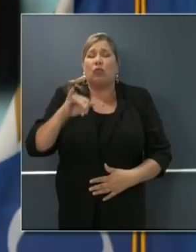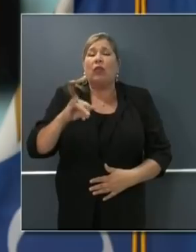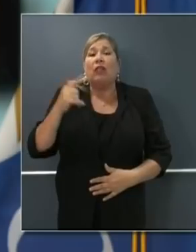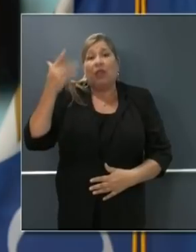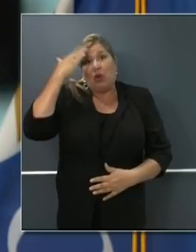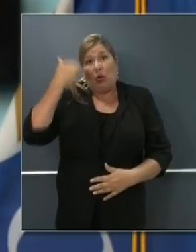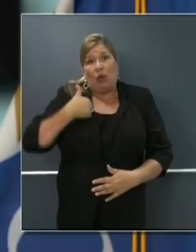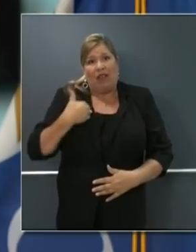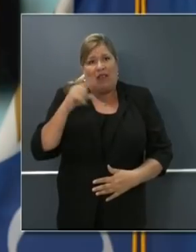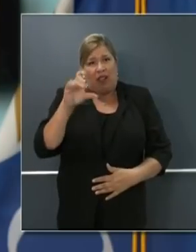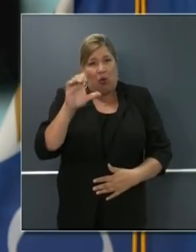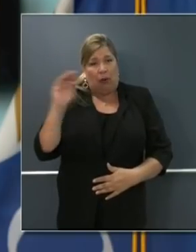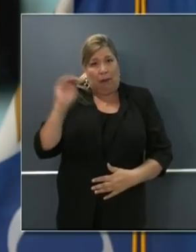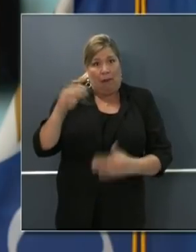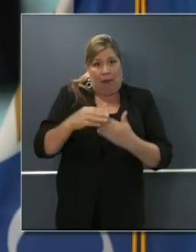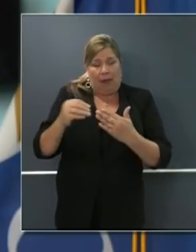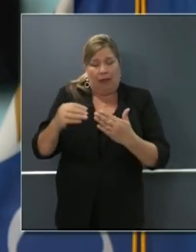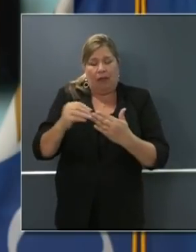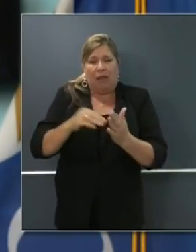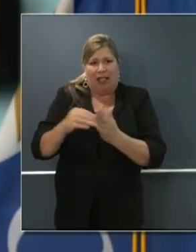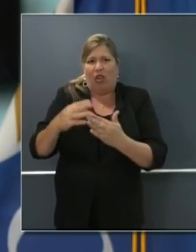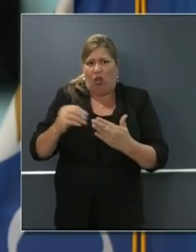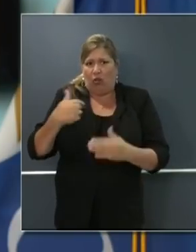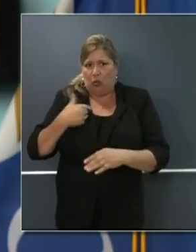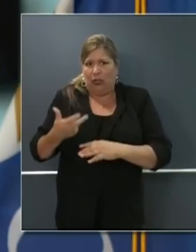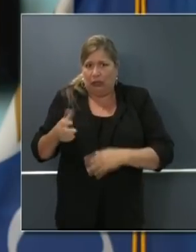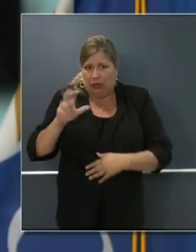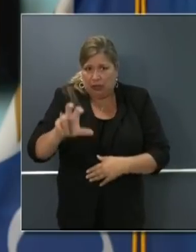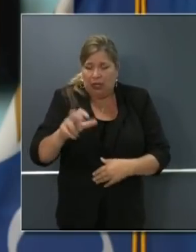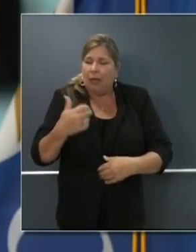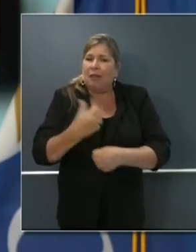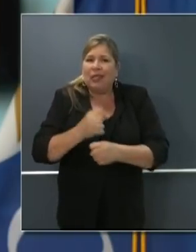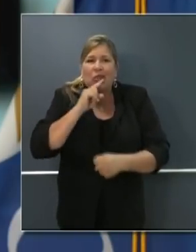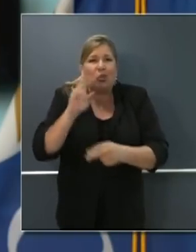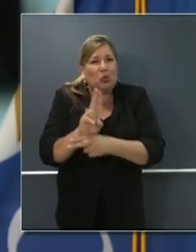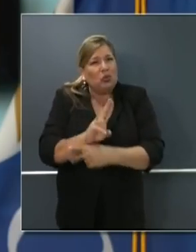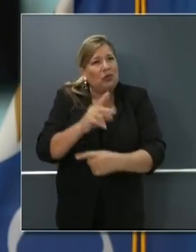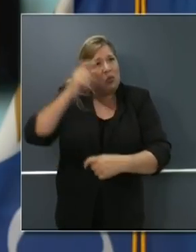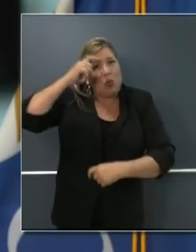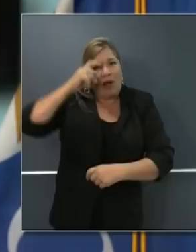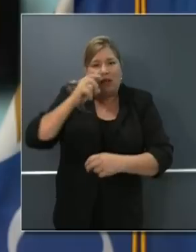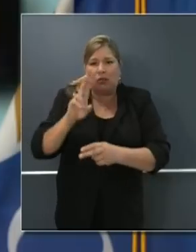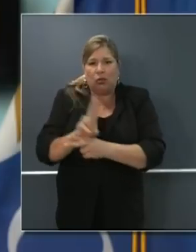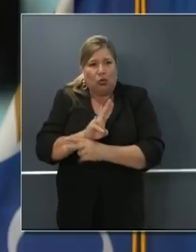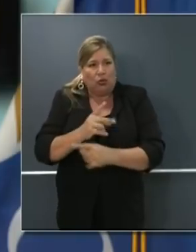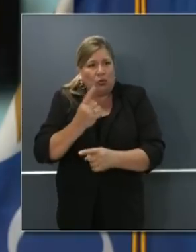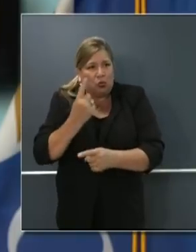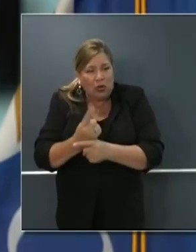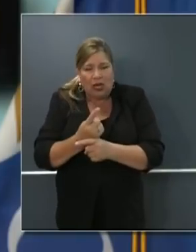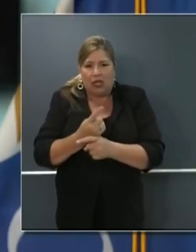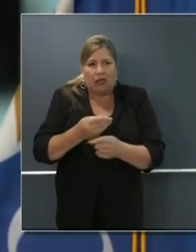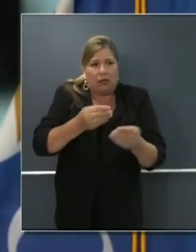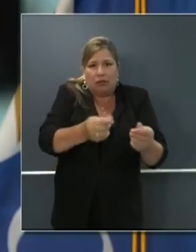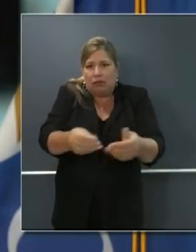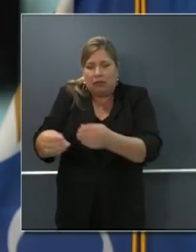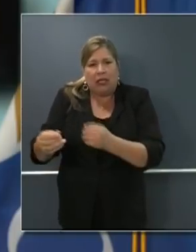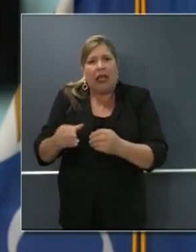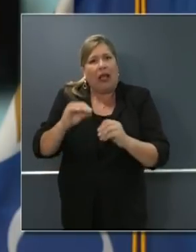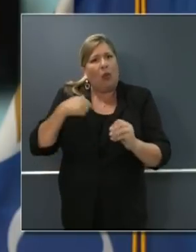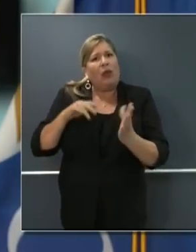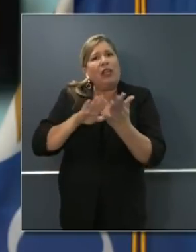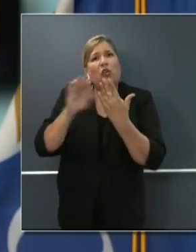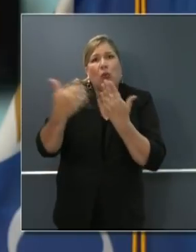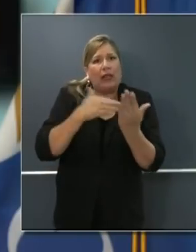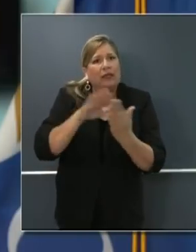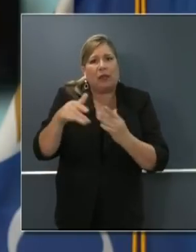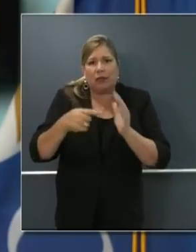up is being well utilized and well invested with real transparency and accountability. $50 million of the 100